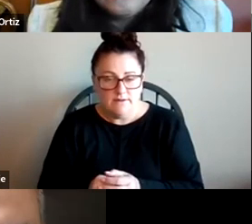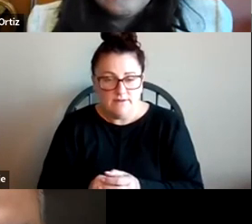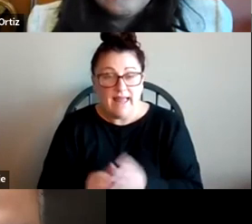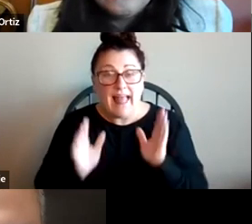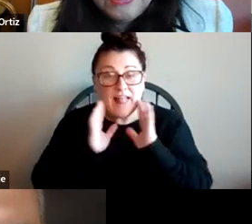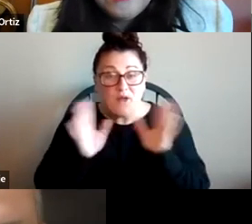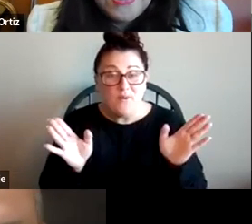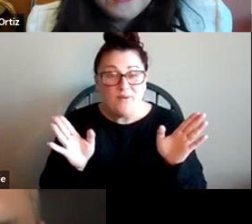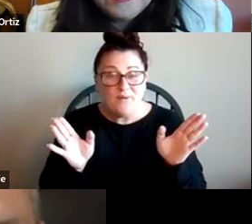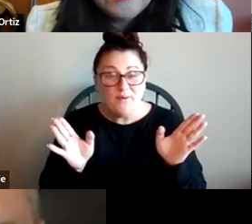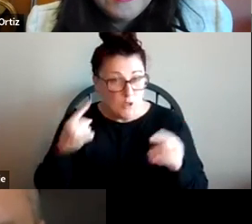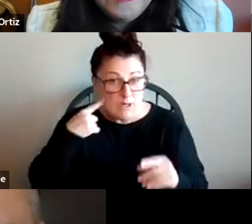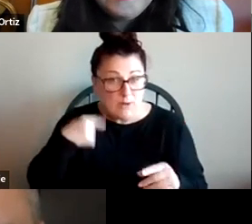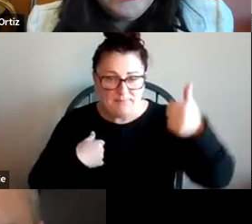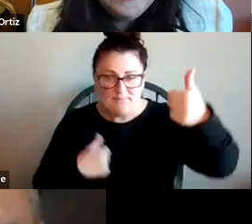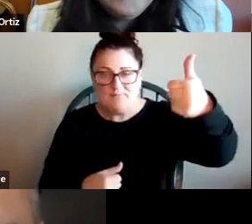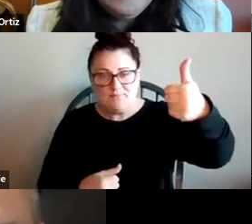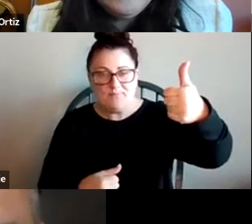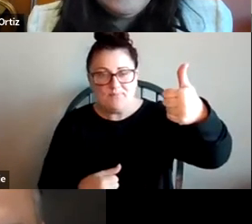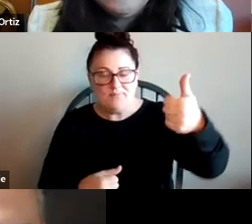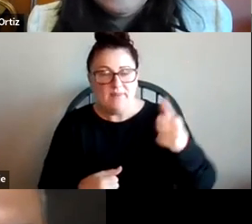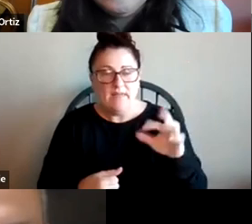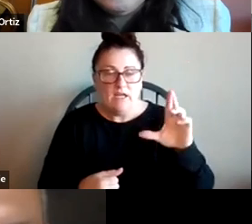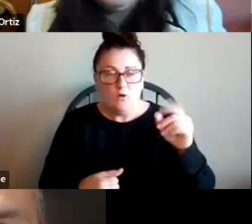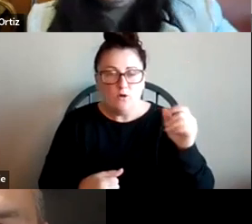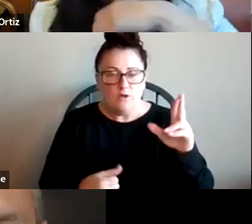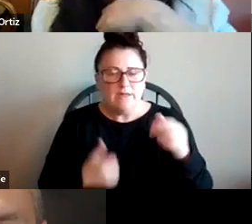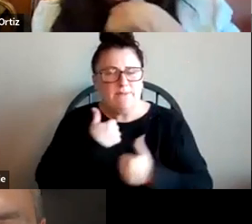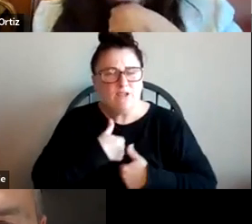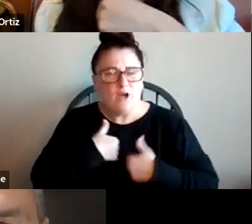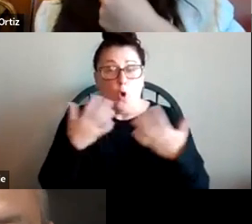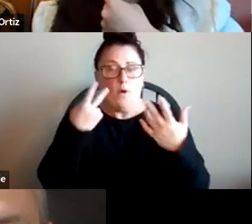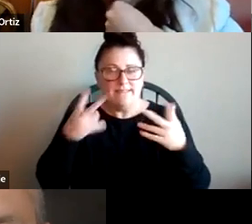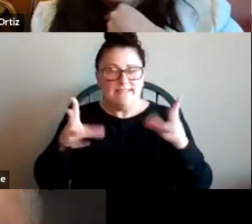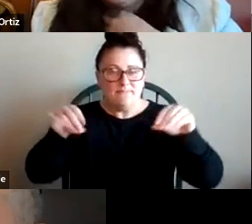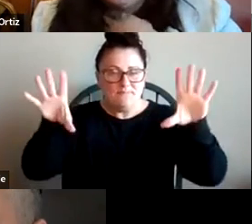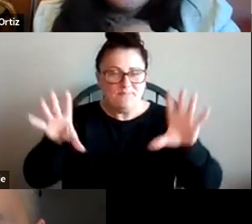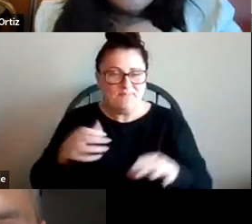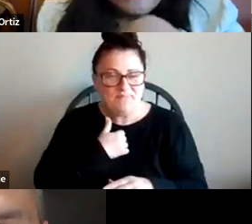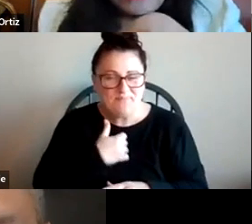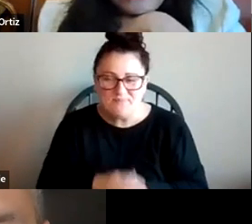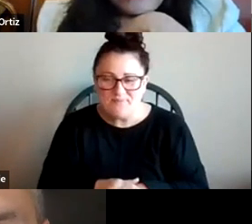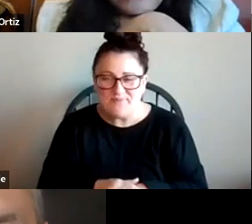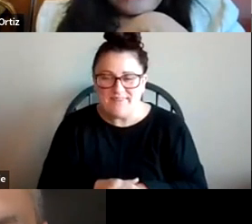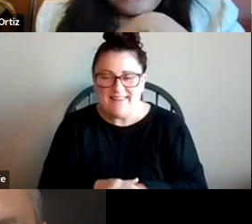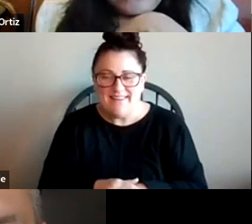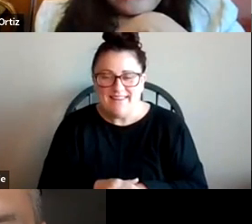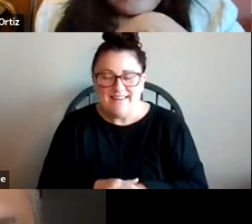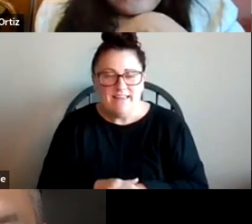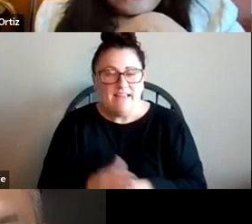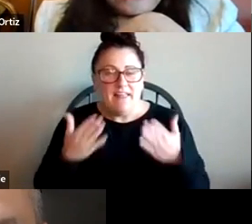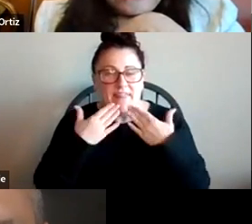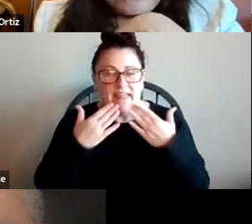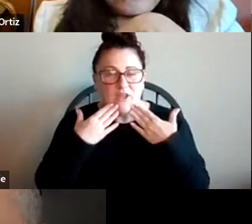Hello. Hello, can you hear me? Yes, welcome. Sorry, oh, there's my video, I apologize. Well, thank you, committee,